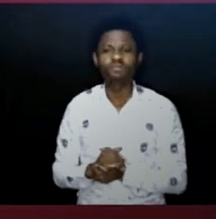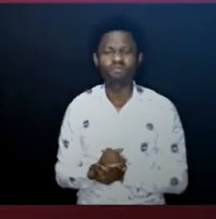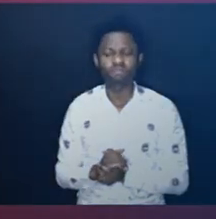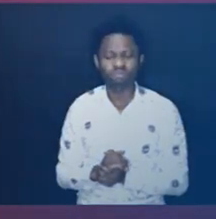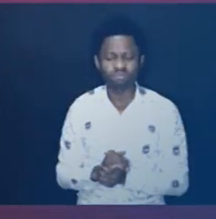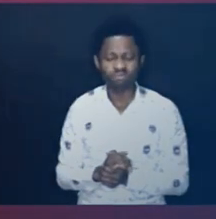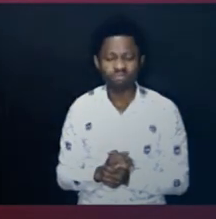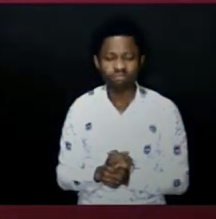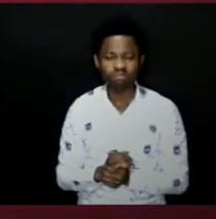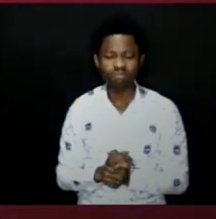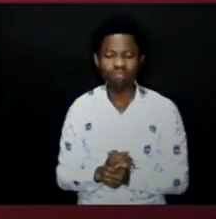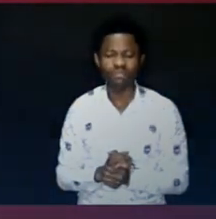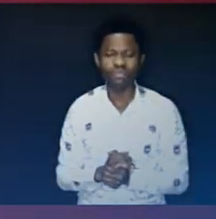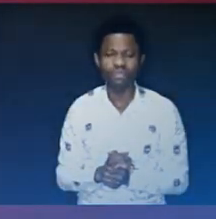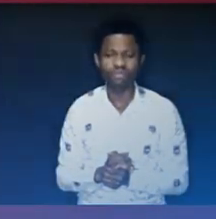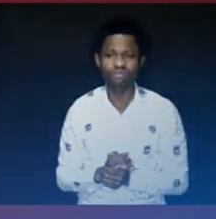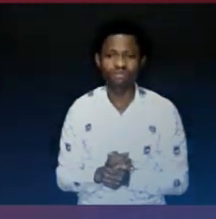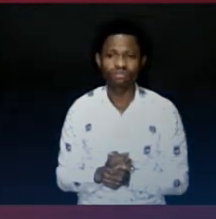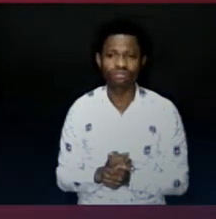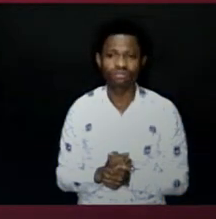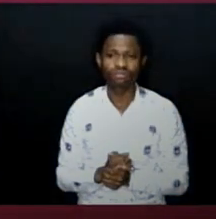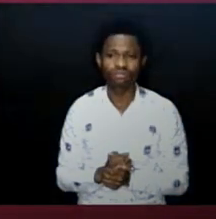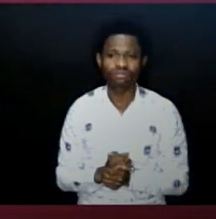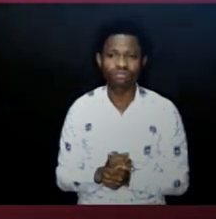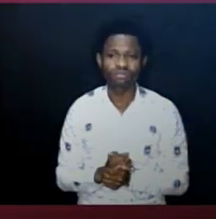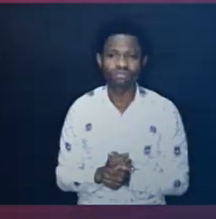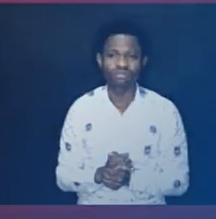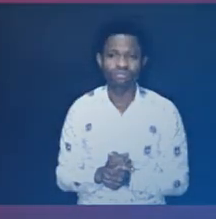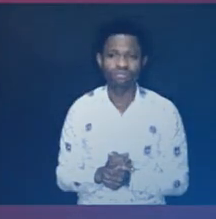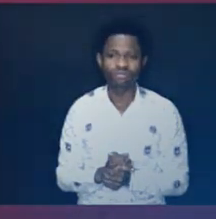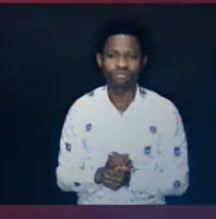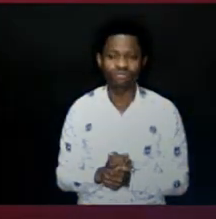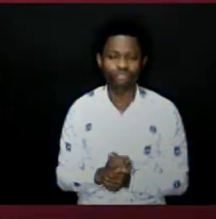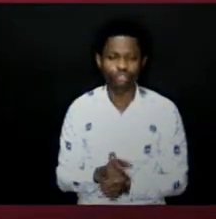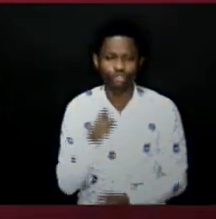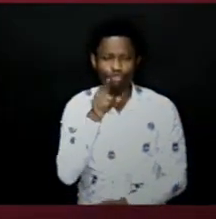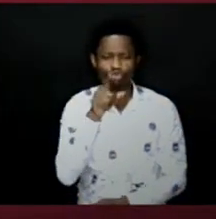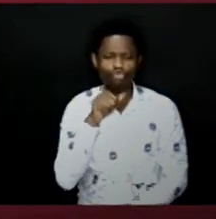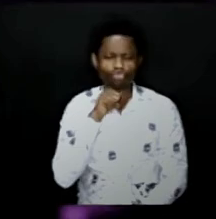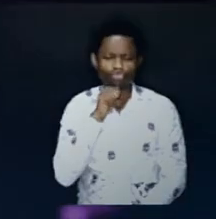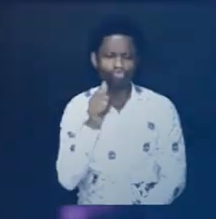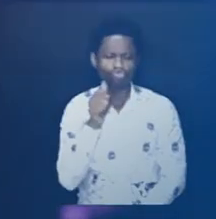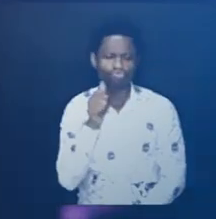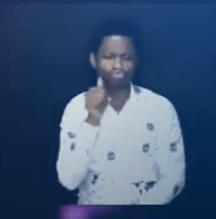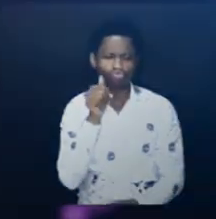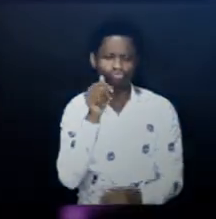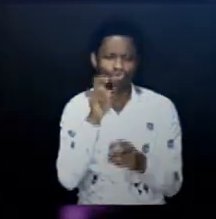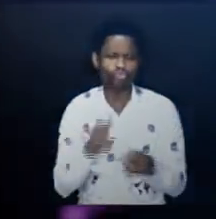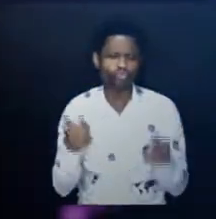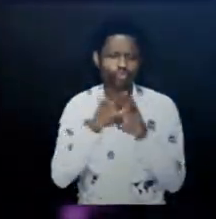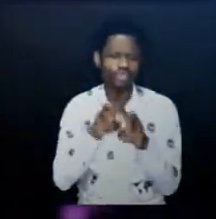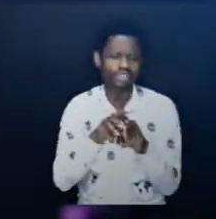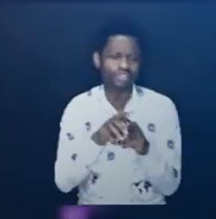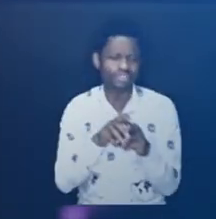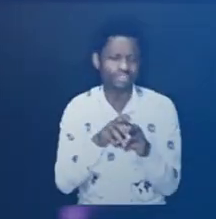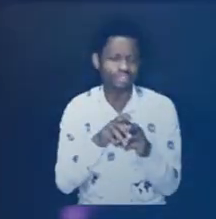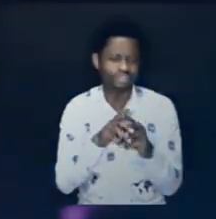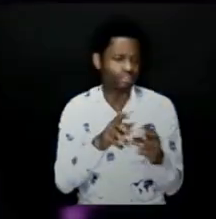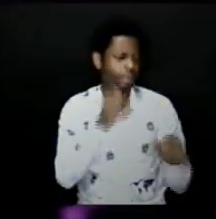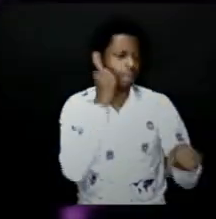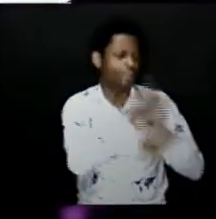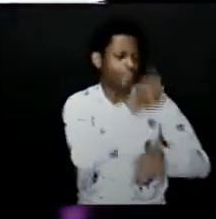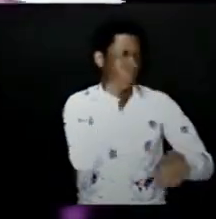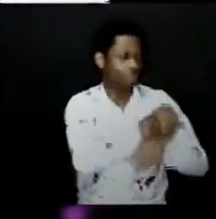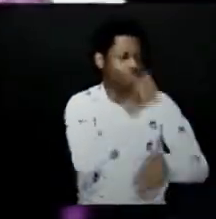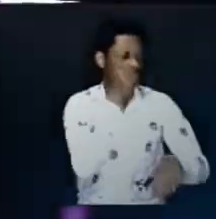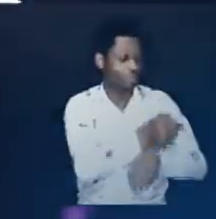of you hearing the sound of my voice is qualified to criticize the nation. As a Christian, if you are not praying for the